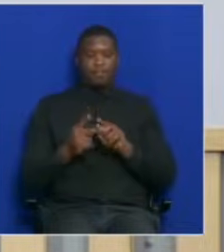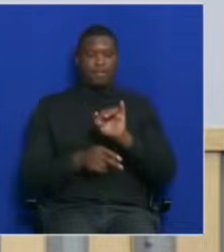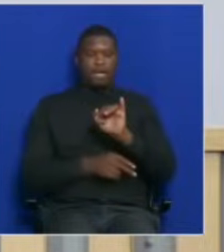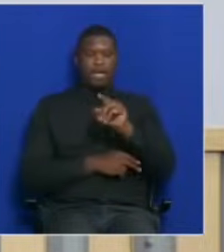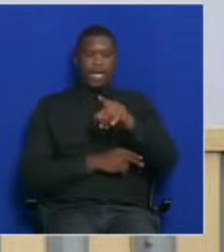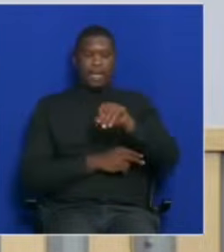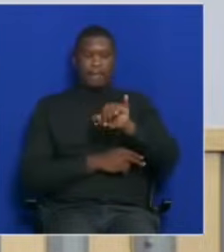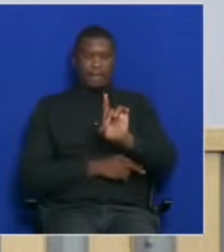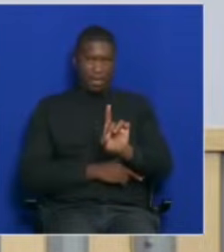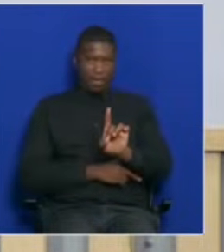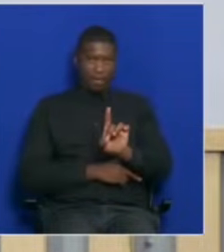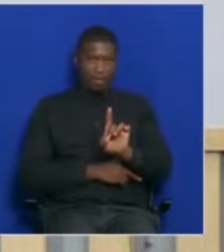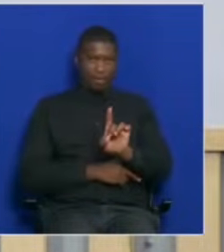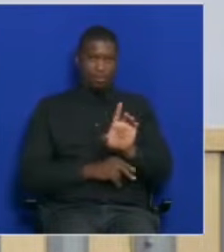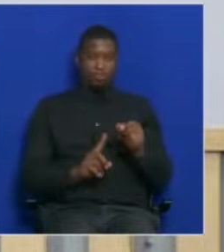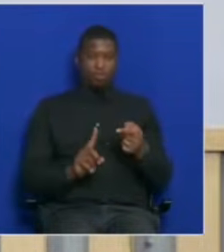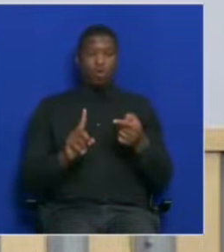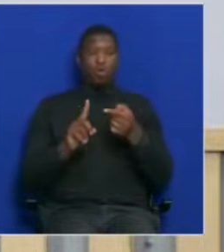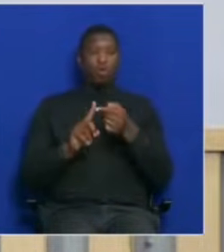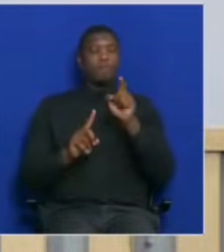to request